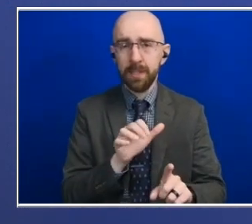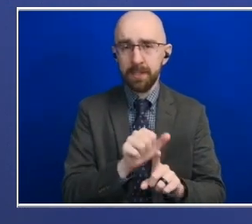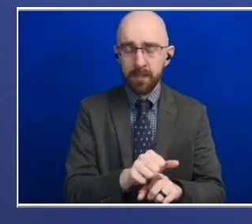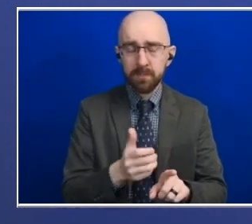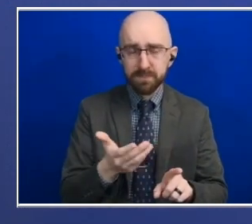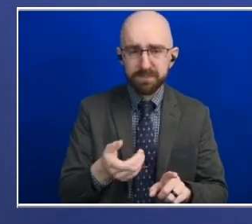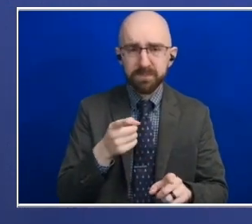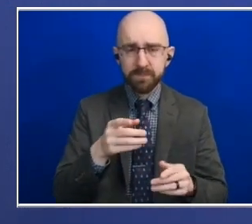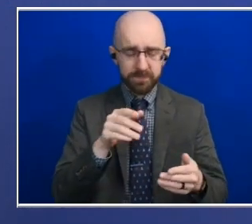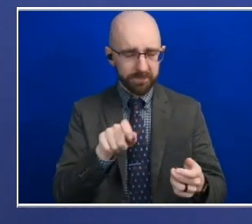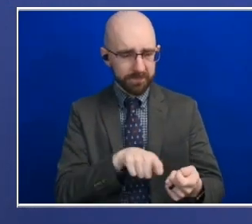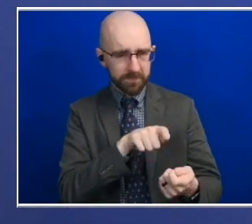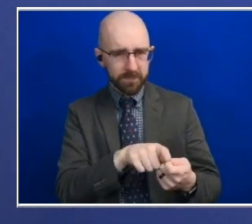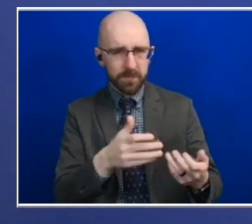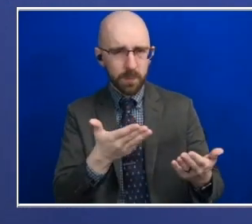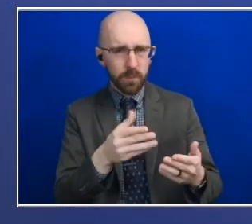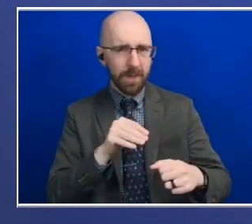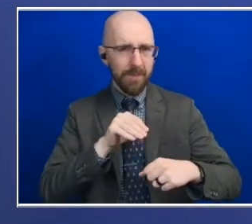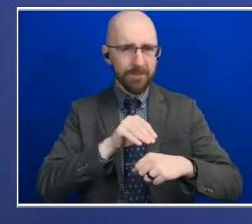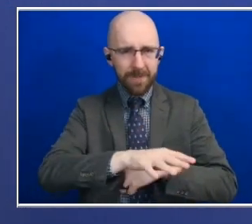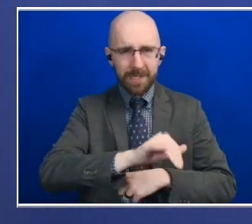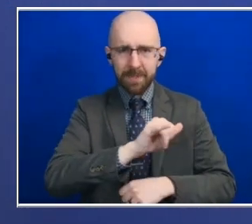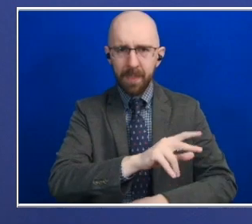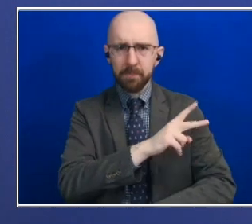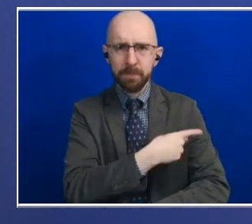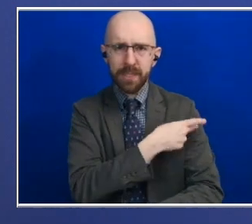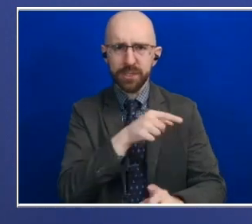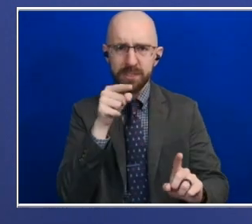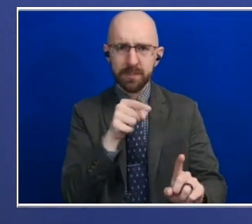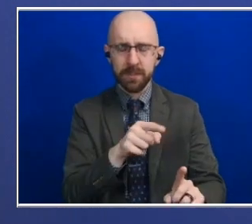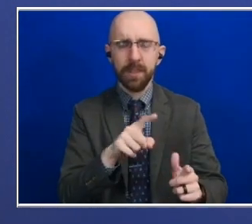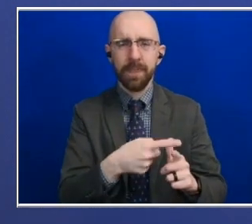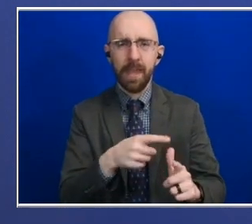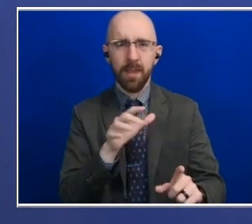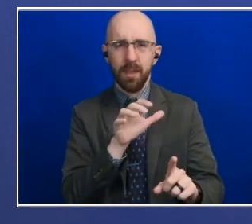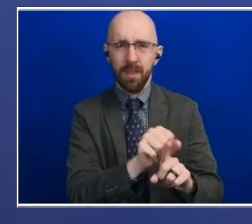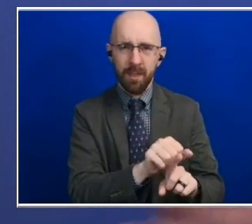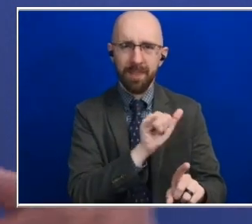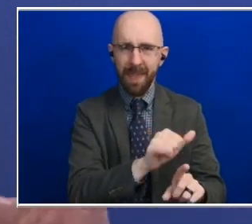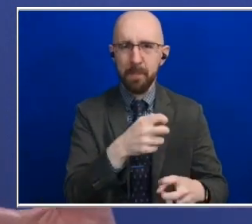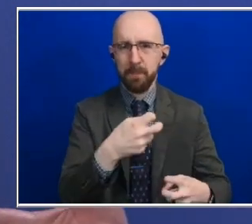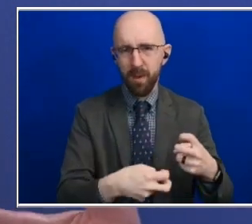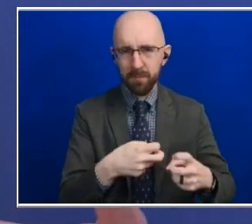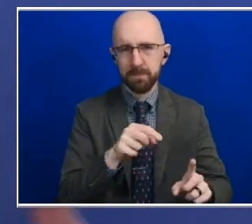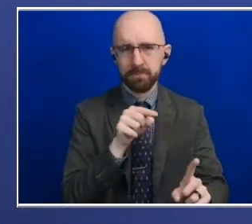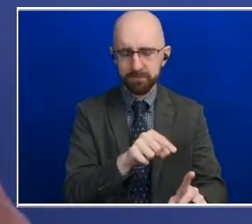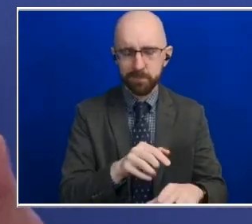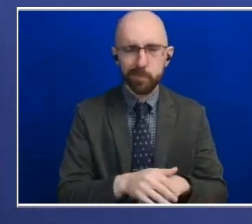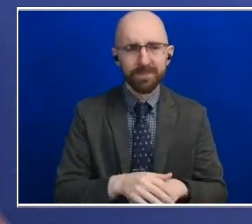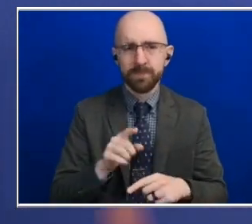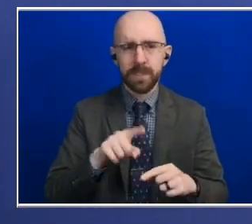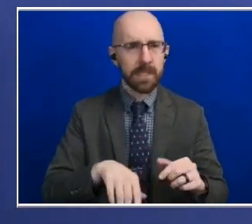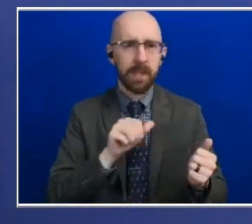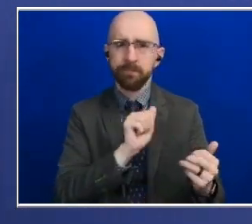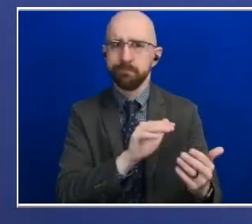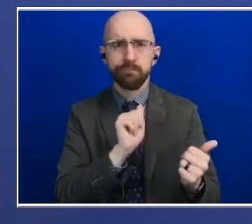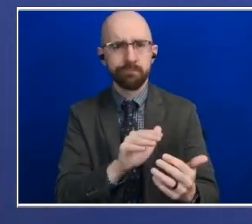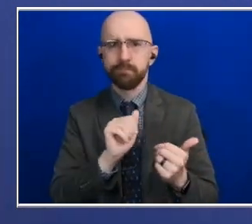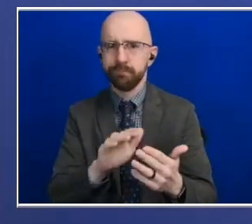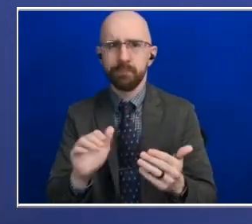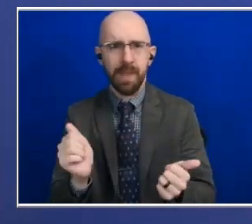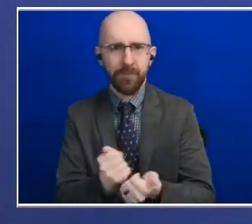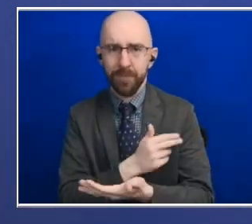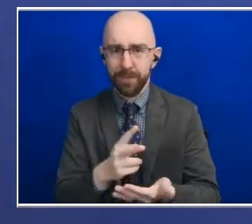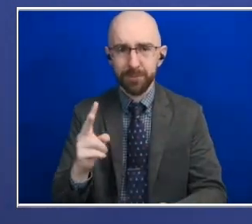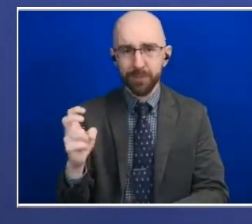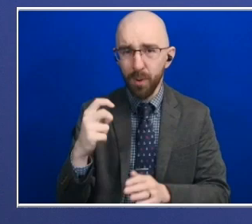what's affecting that patient, and then you tackle that problem. You can't tackle all 200 symptoms,